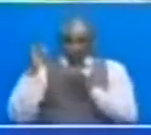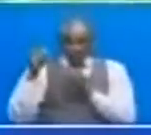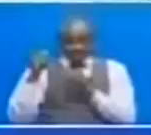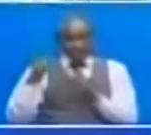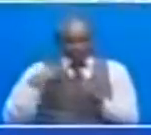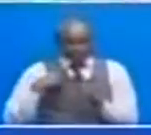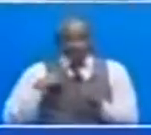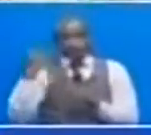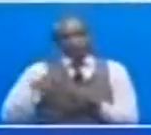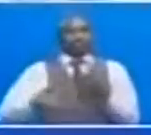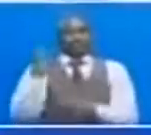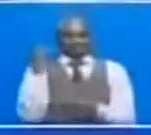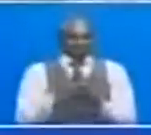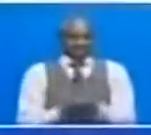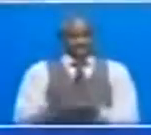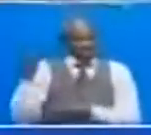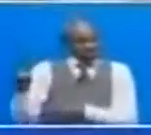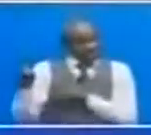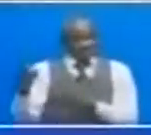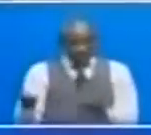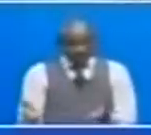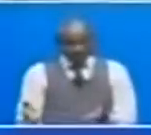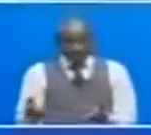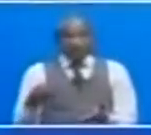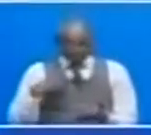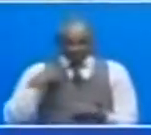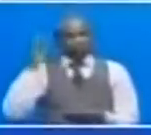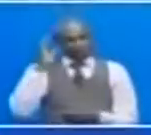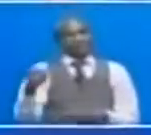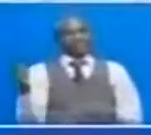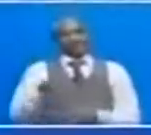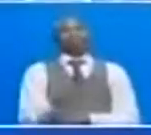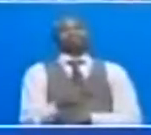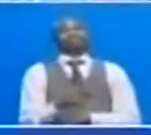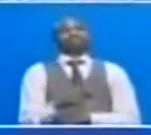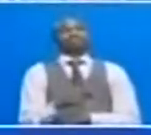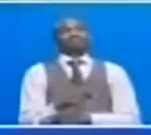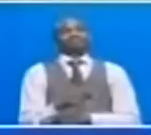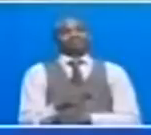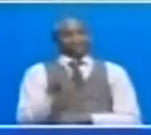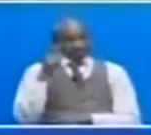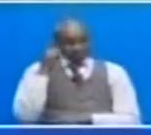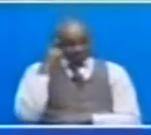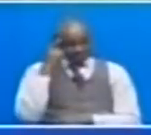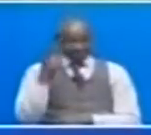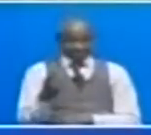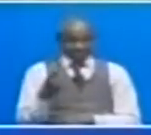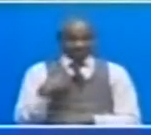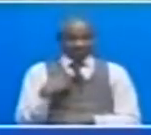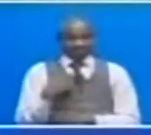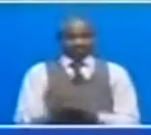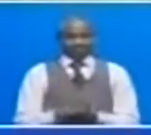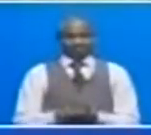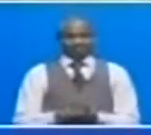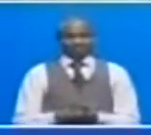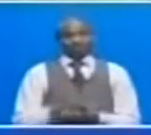I always win. Like for this one, as we go for this, if it will come, of course, I will accept it. You know, you never know when a big throw comes.